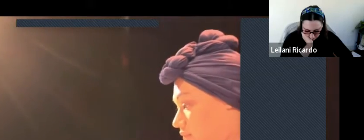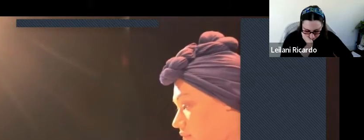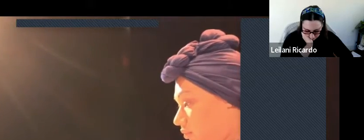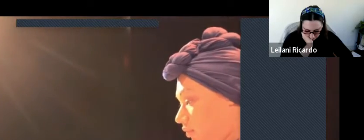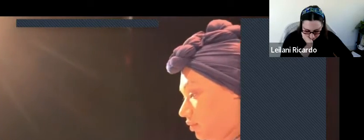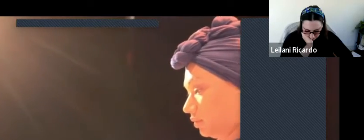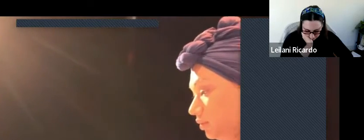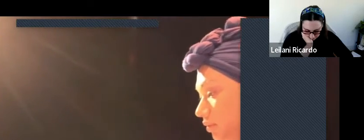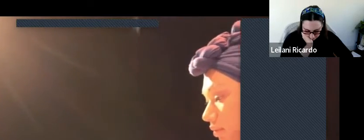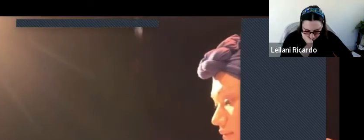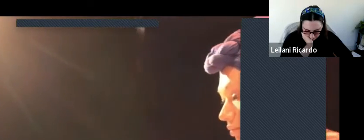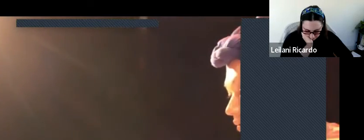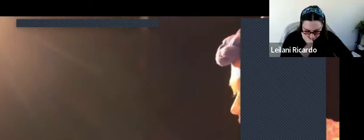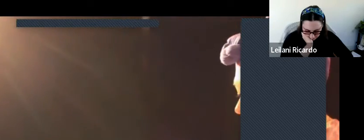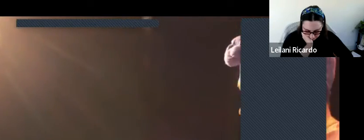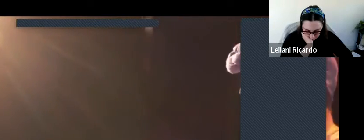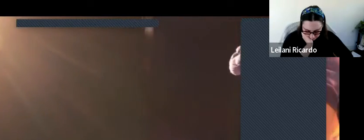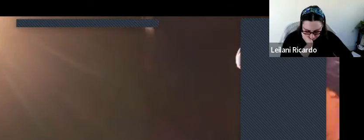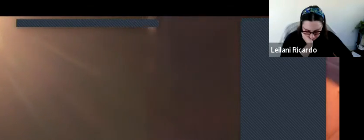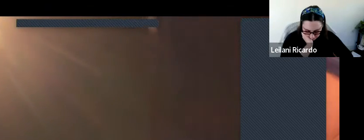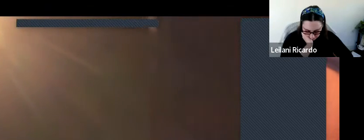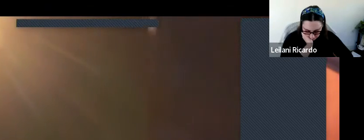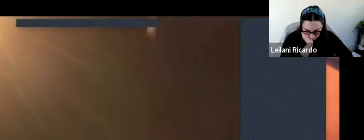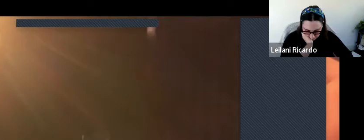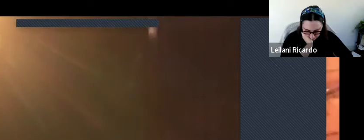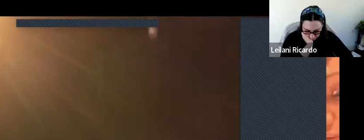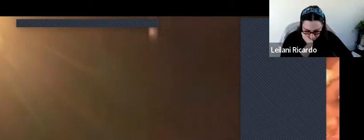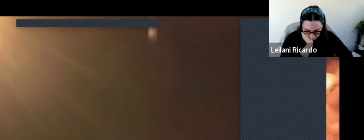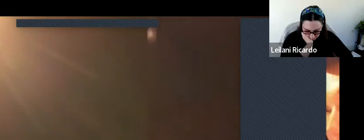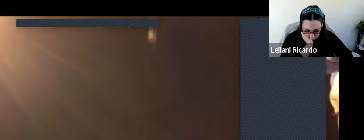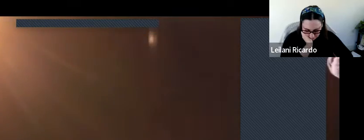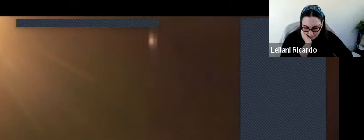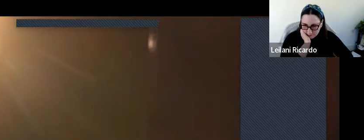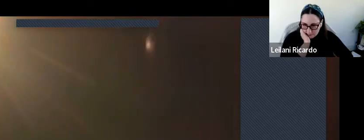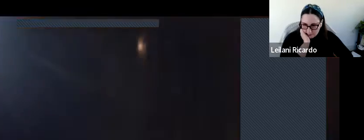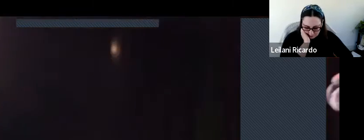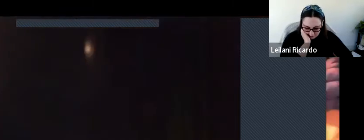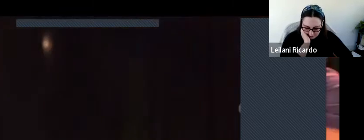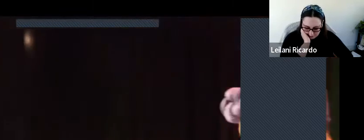we never forget your light.